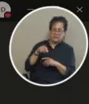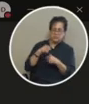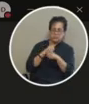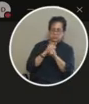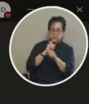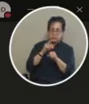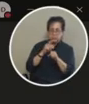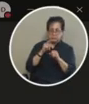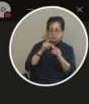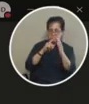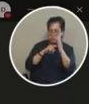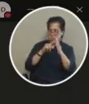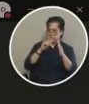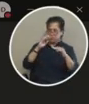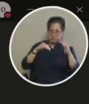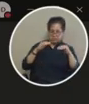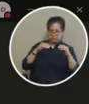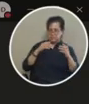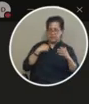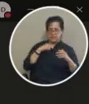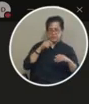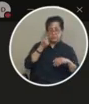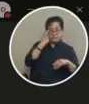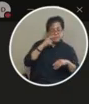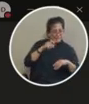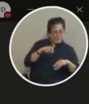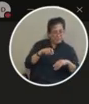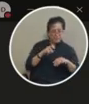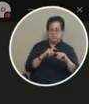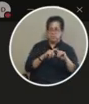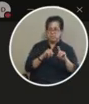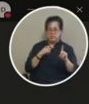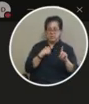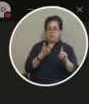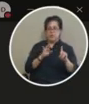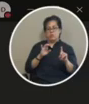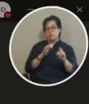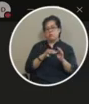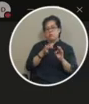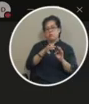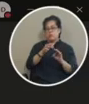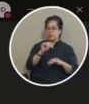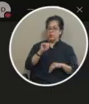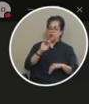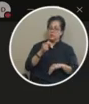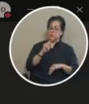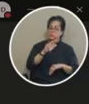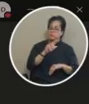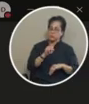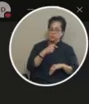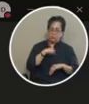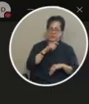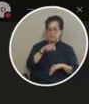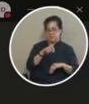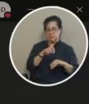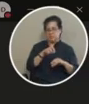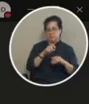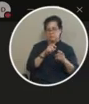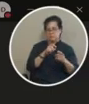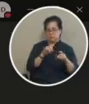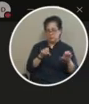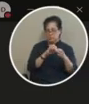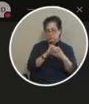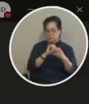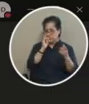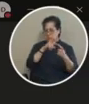that there's a checks and balance, and I do understand the need for it. I just don't want to wait until August 31st. I think it needs to be reevaluated on June 9th. Do you think